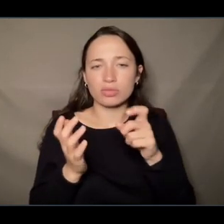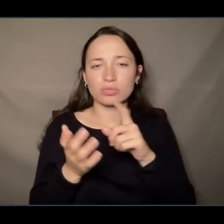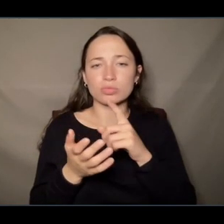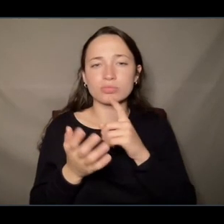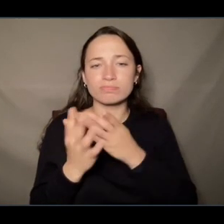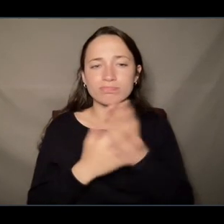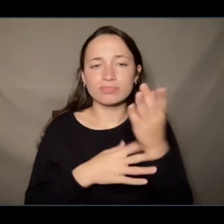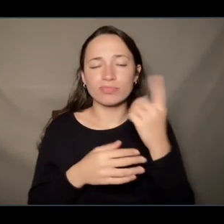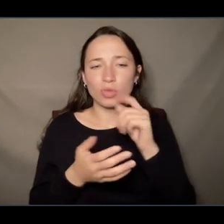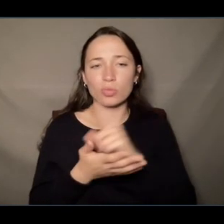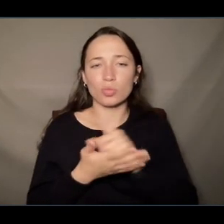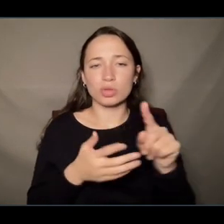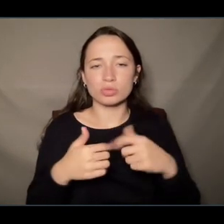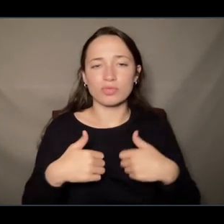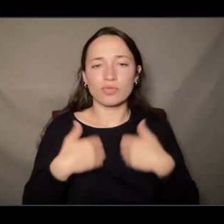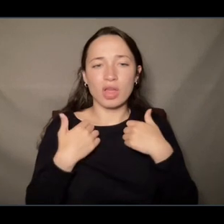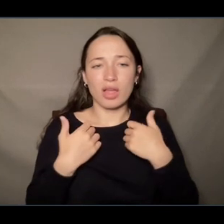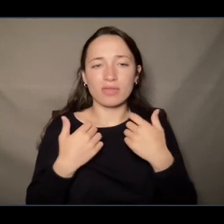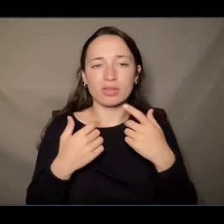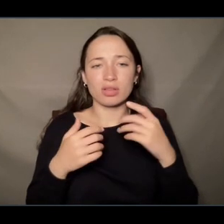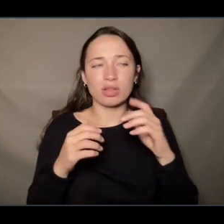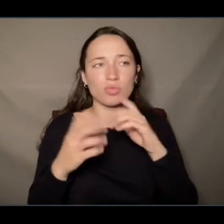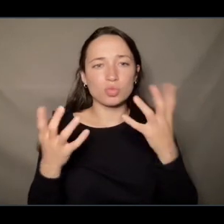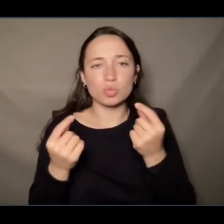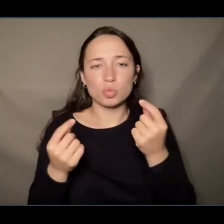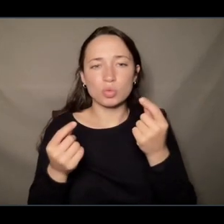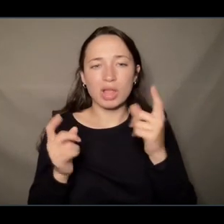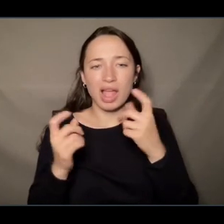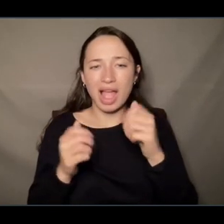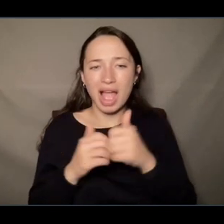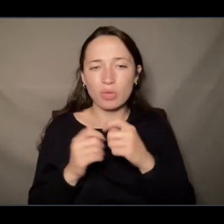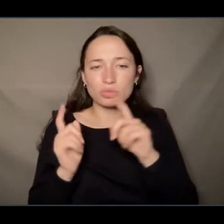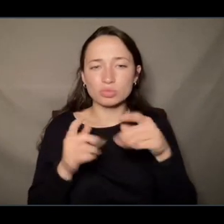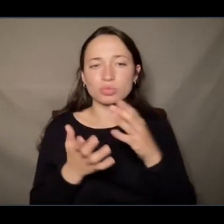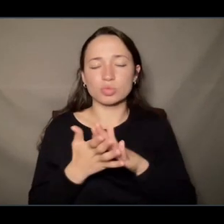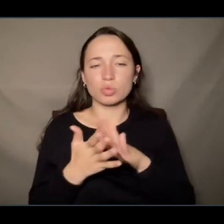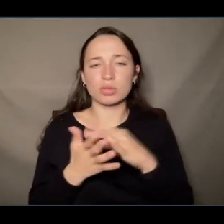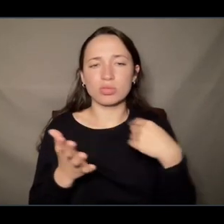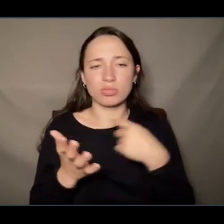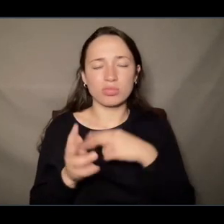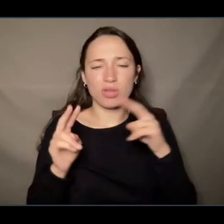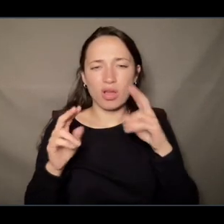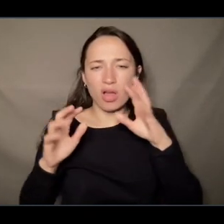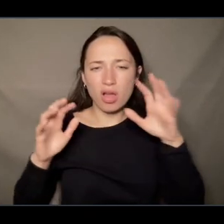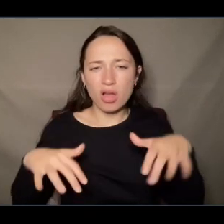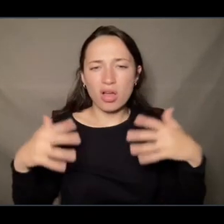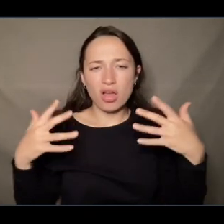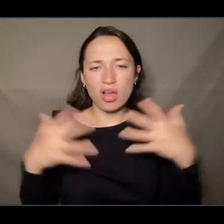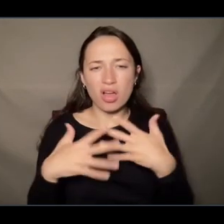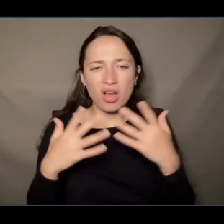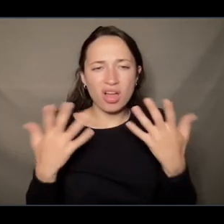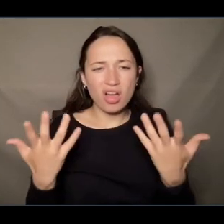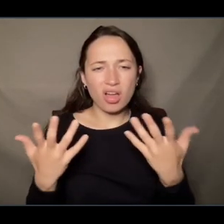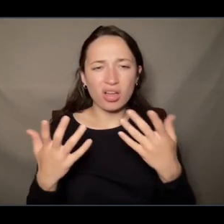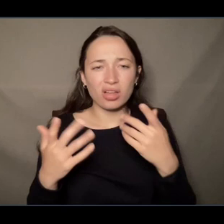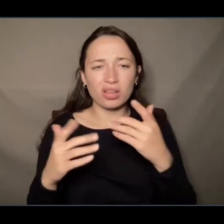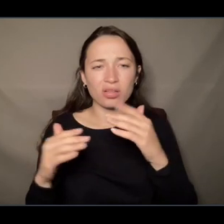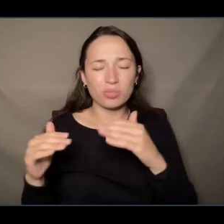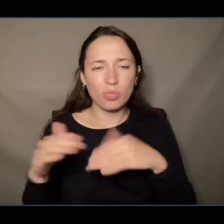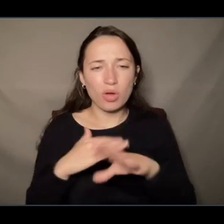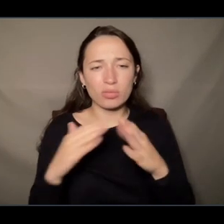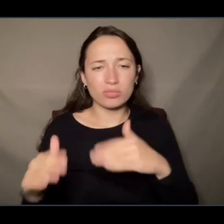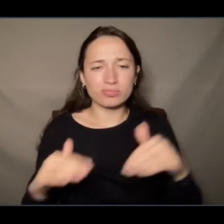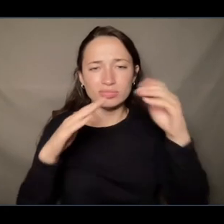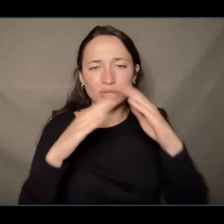survive. What happened to them? What did they need to do in order to get to school? And we were horrified. We're a family born and brought up in the